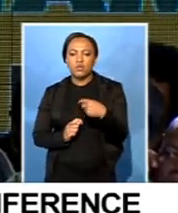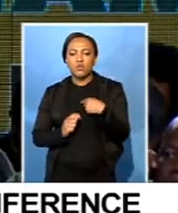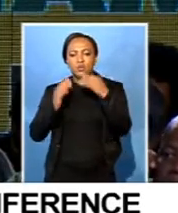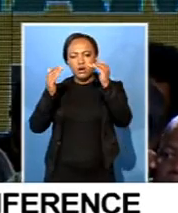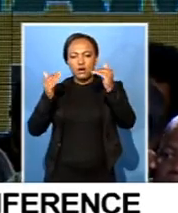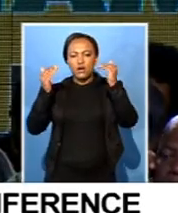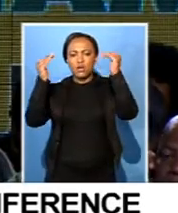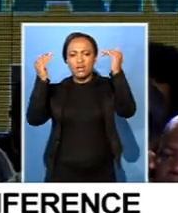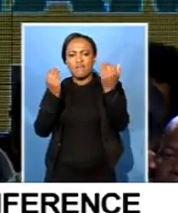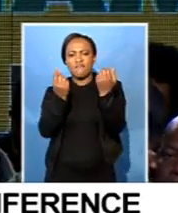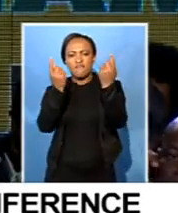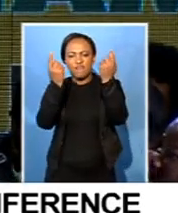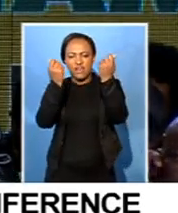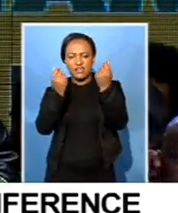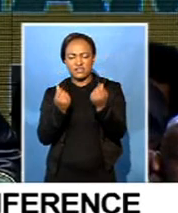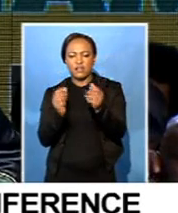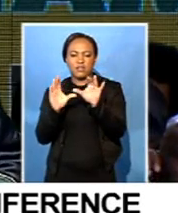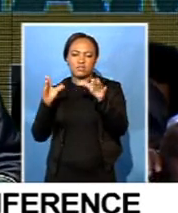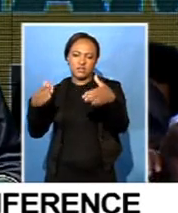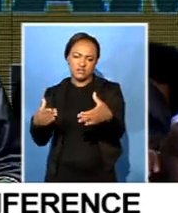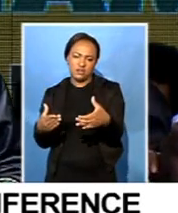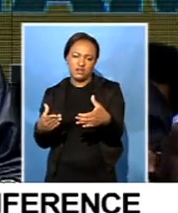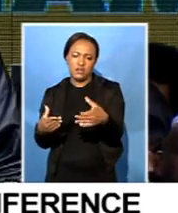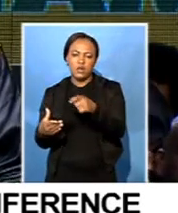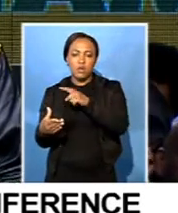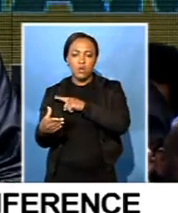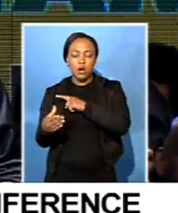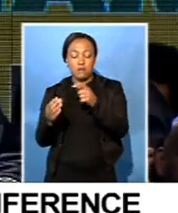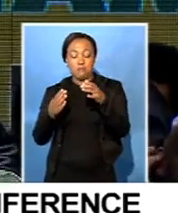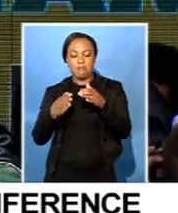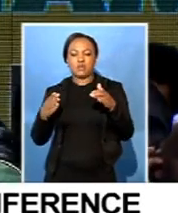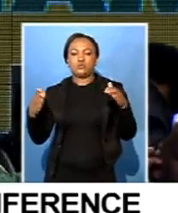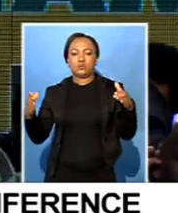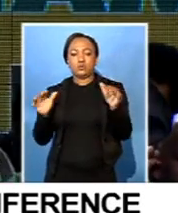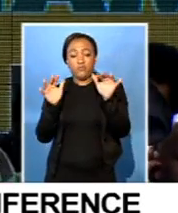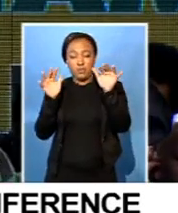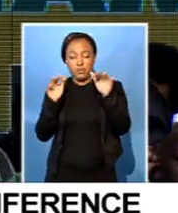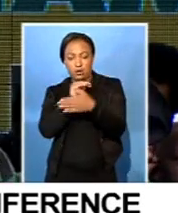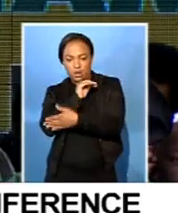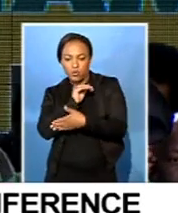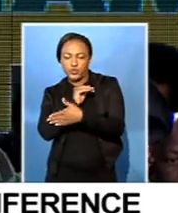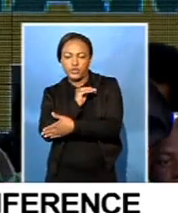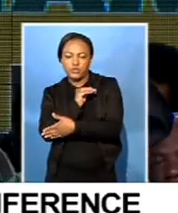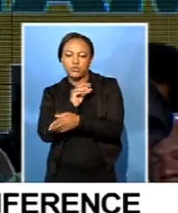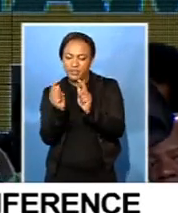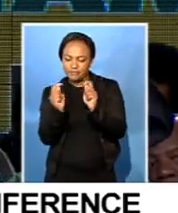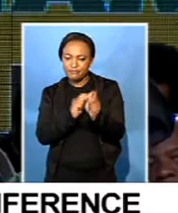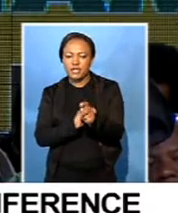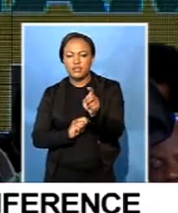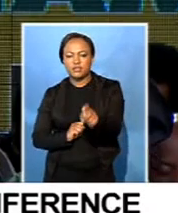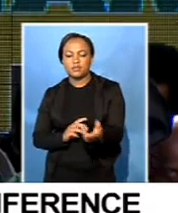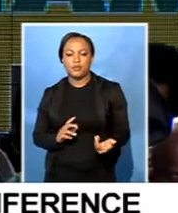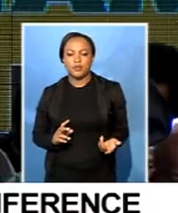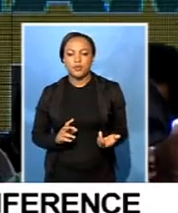concentrated financial sector in the interest of vast majority of the country.